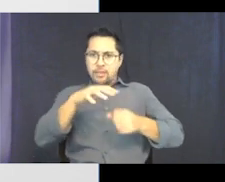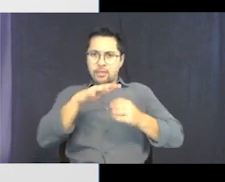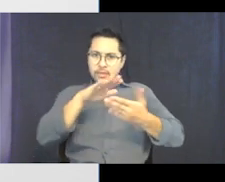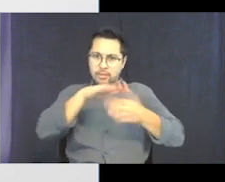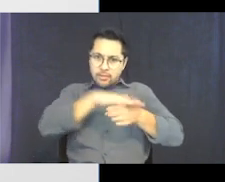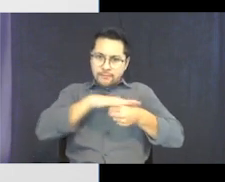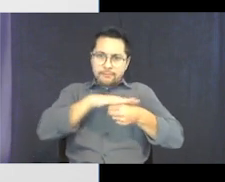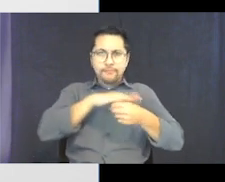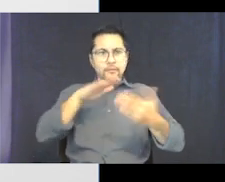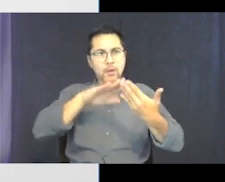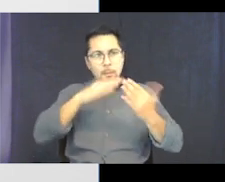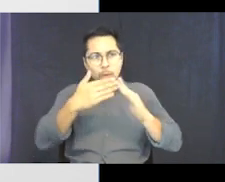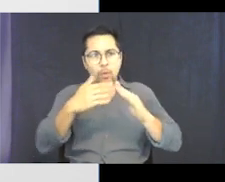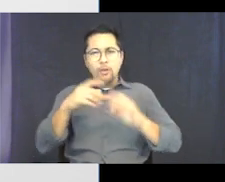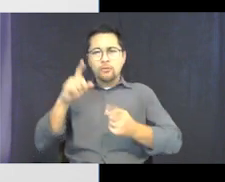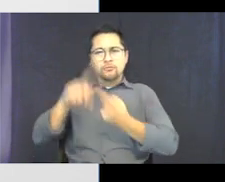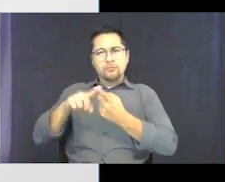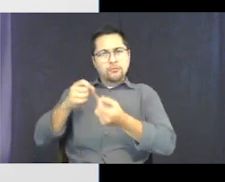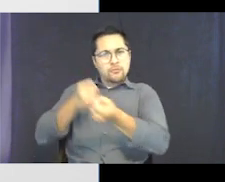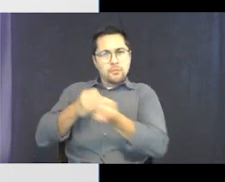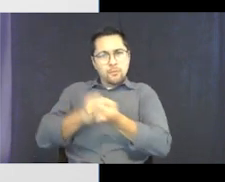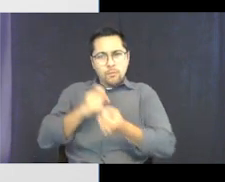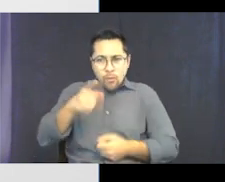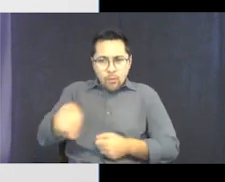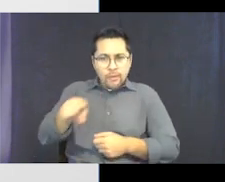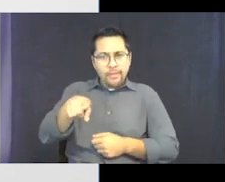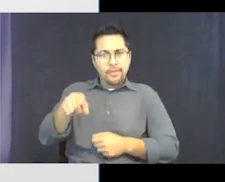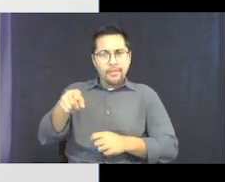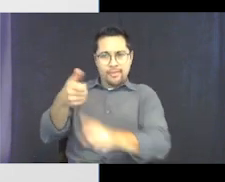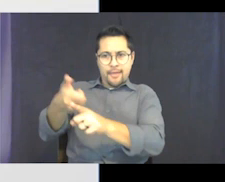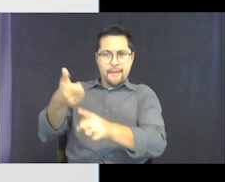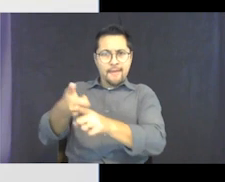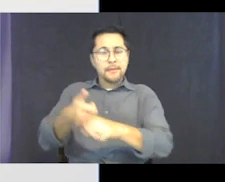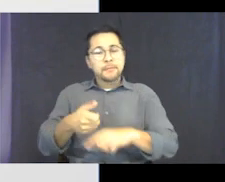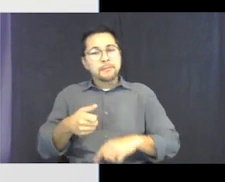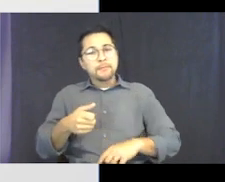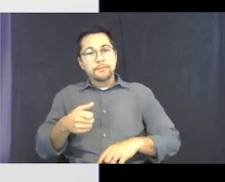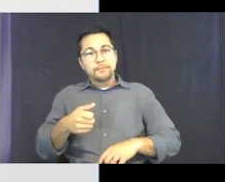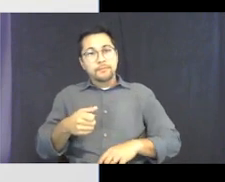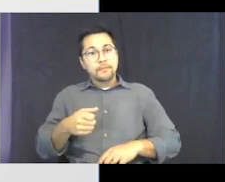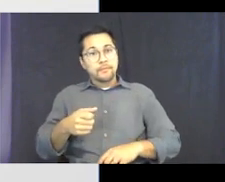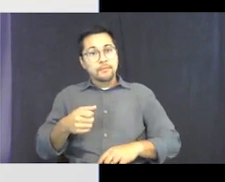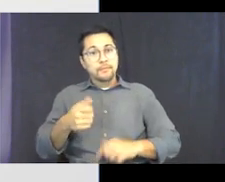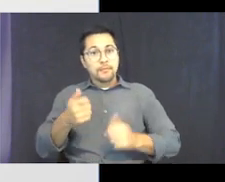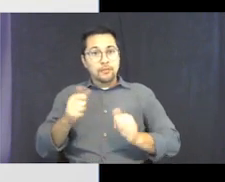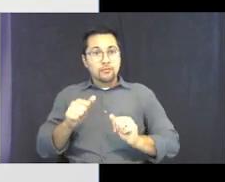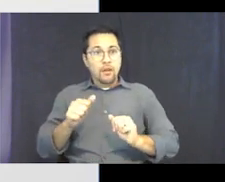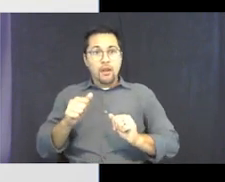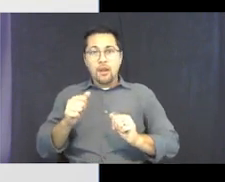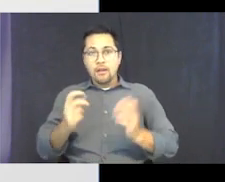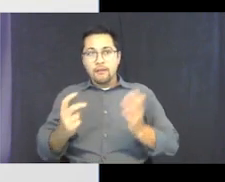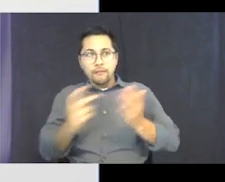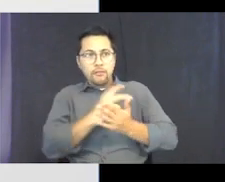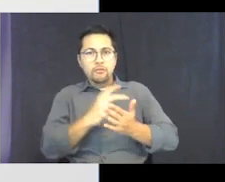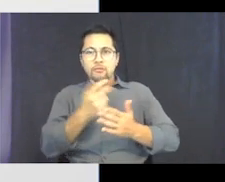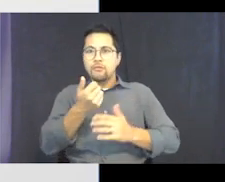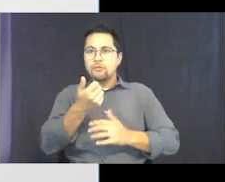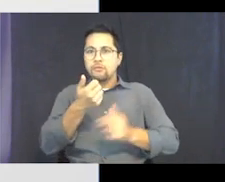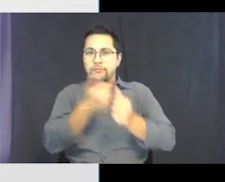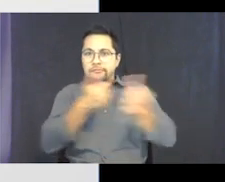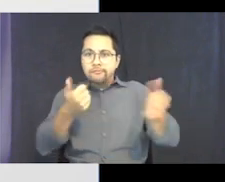family systems, to support this child or young adult to reduce any hospitalization